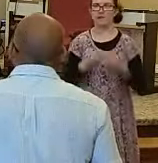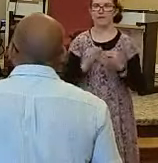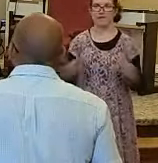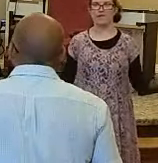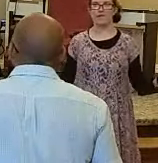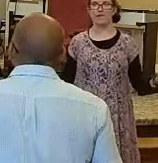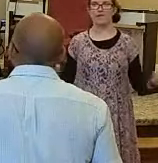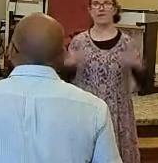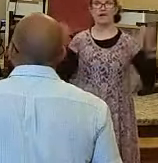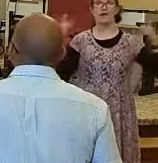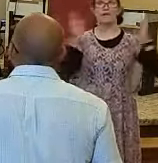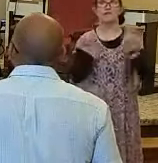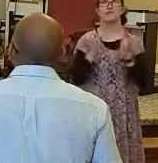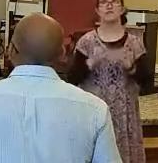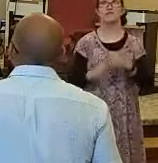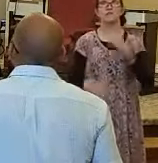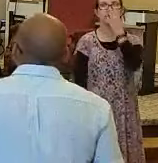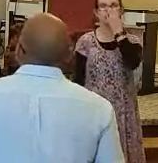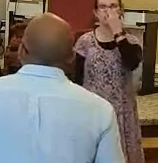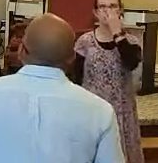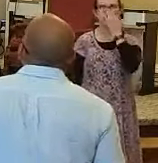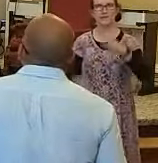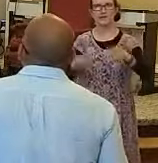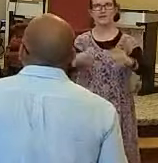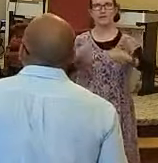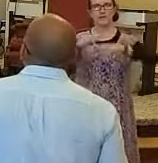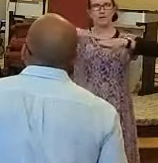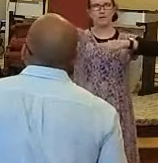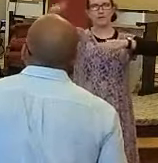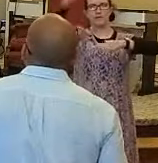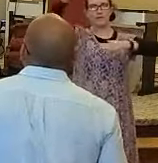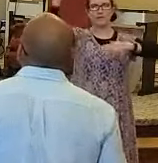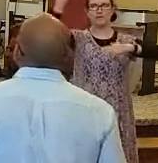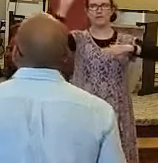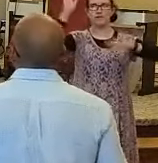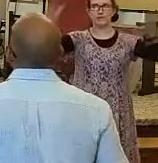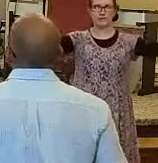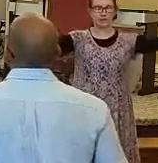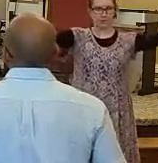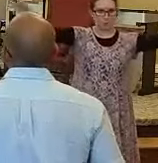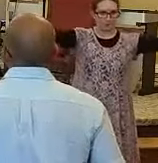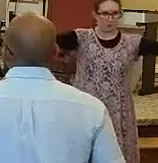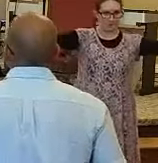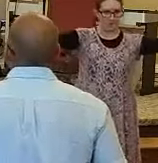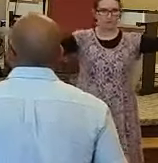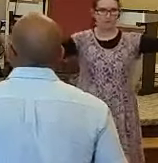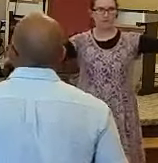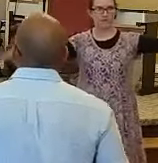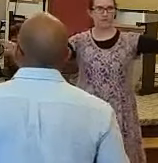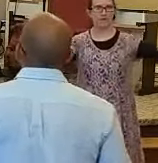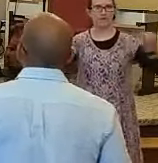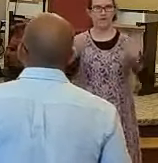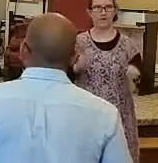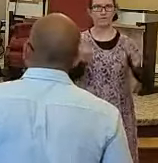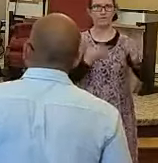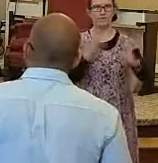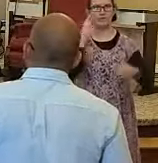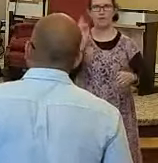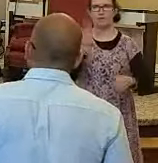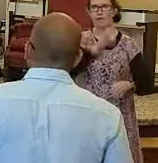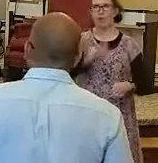nothing. Hallelujah, Jesus. Amen. He's going to take you up above it. Amen. You're going to be soaring around. Amen. You're going to be able to see, look